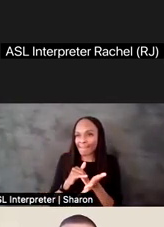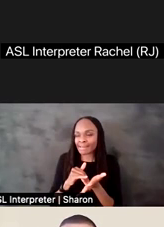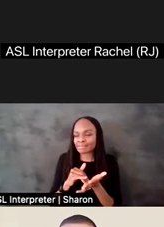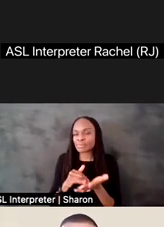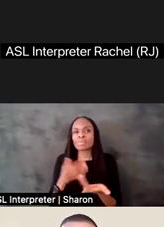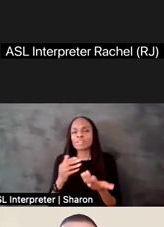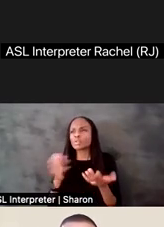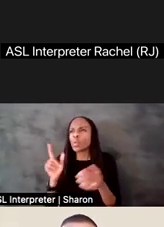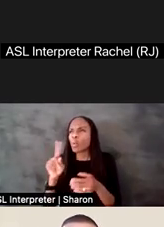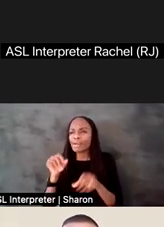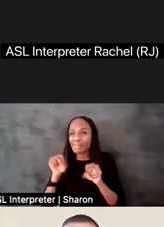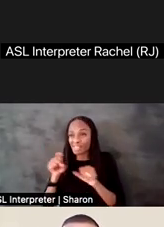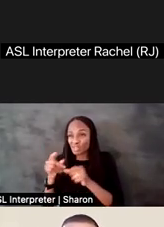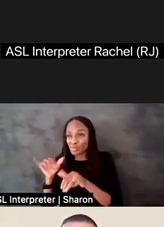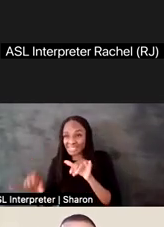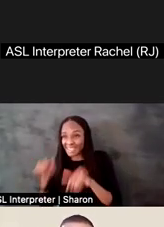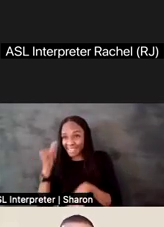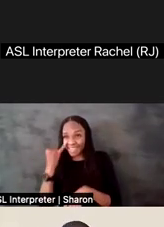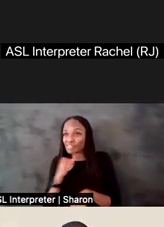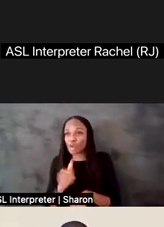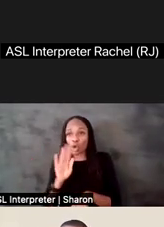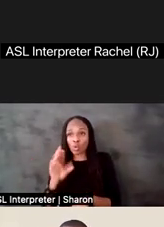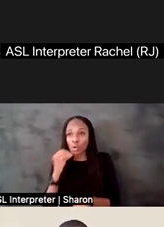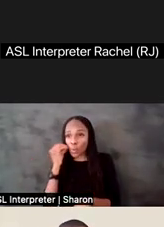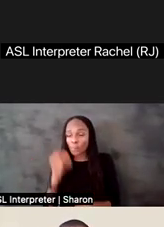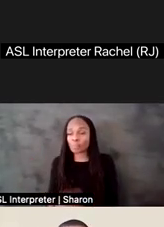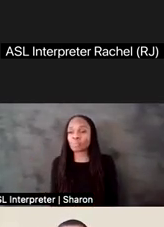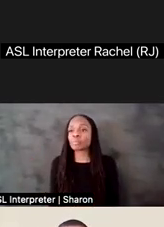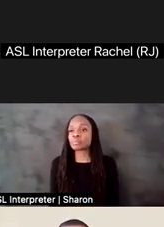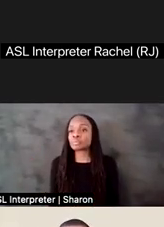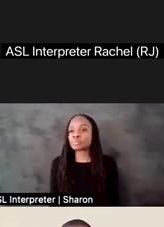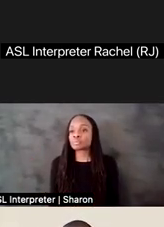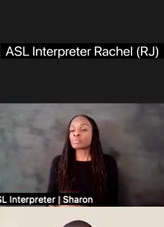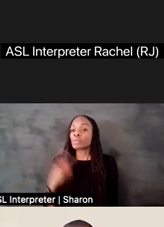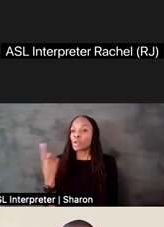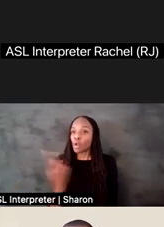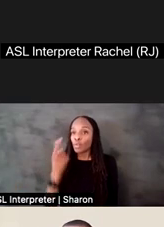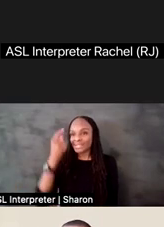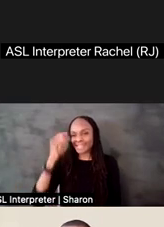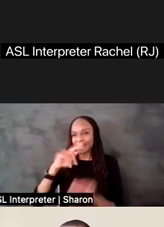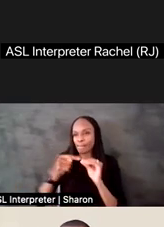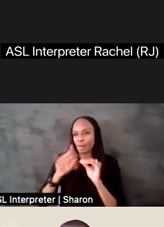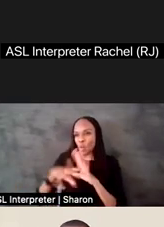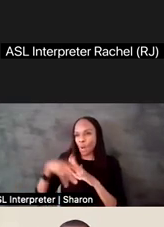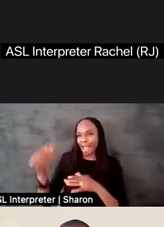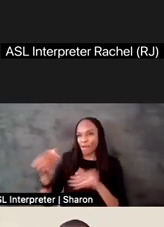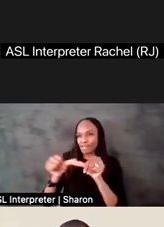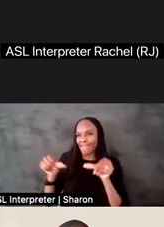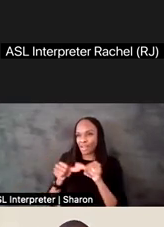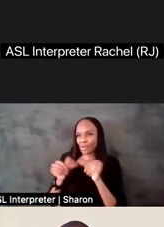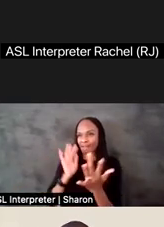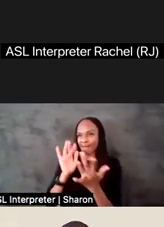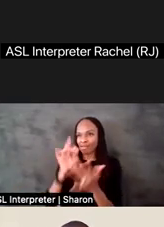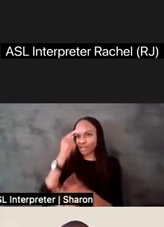stay in your home. And always think about your out of area contact for